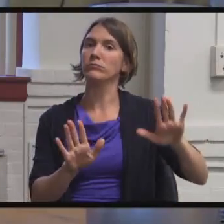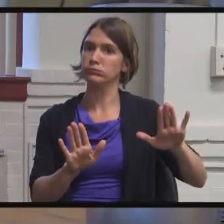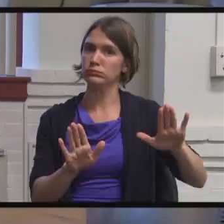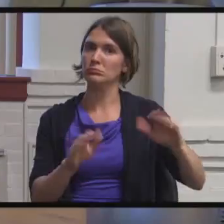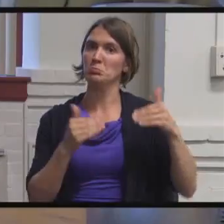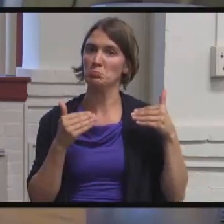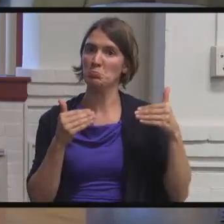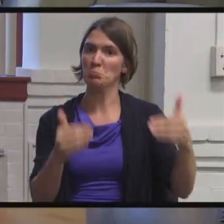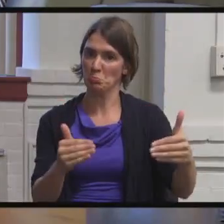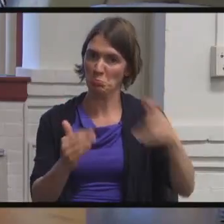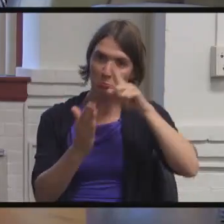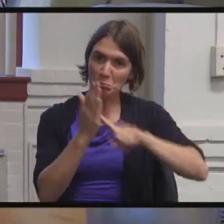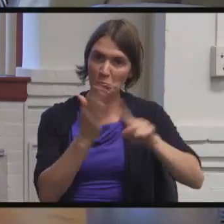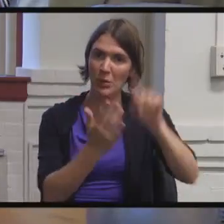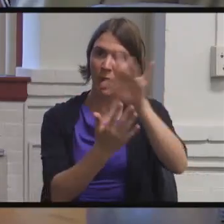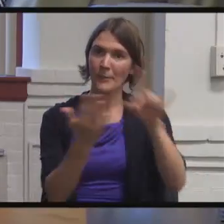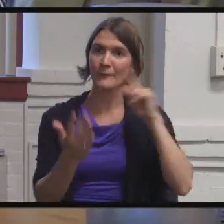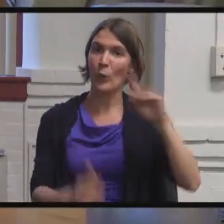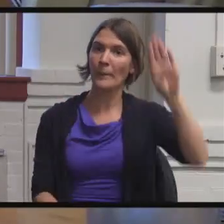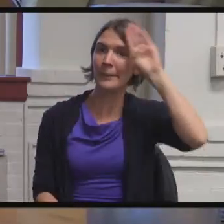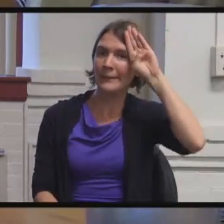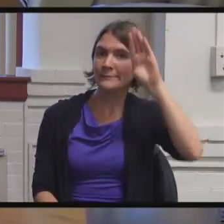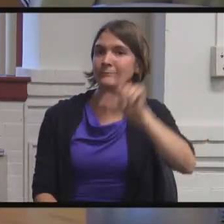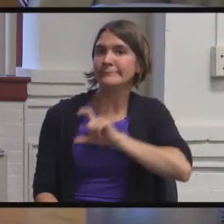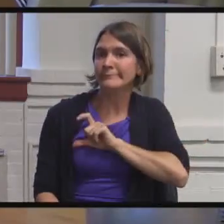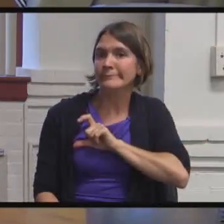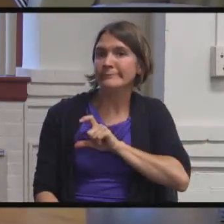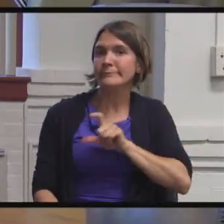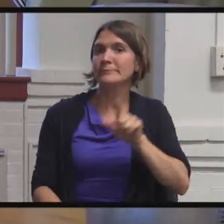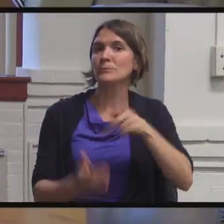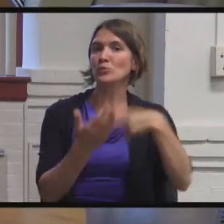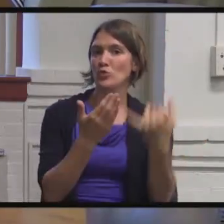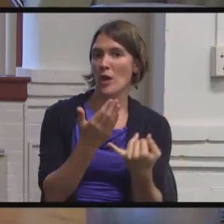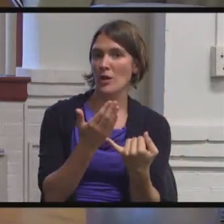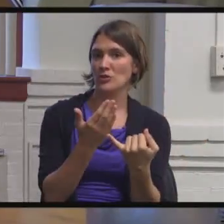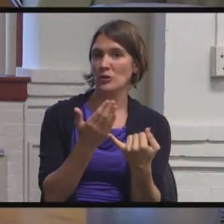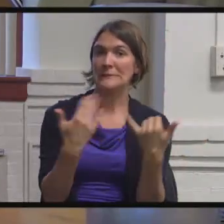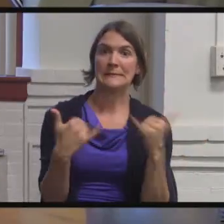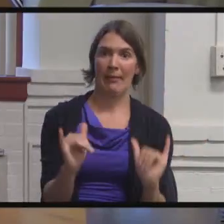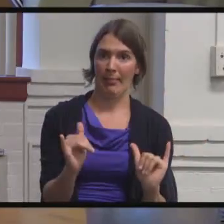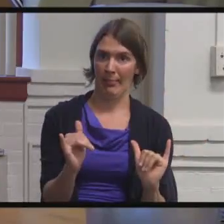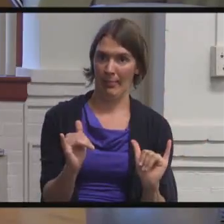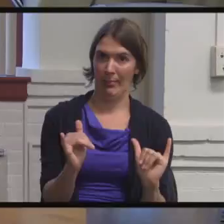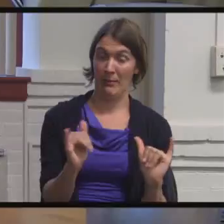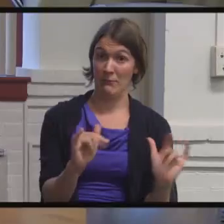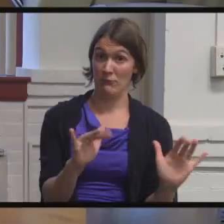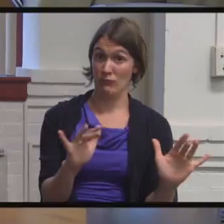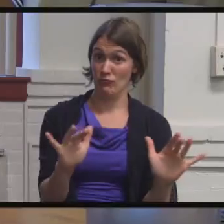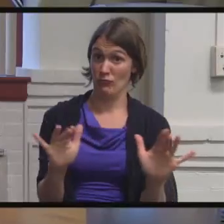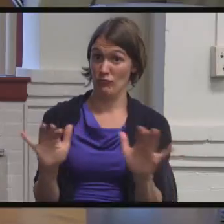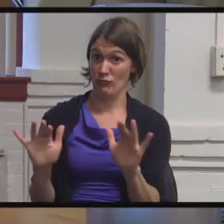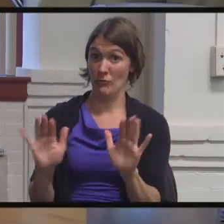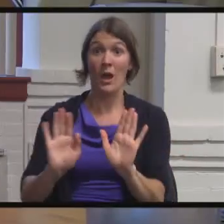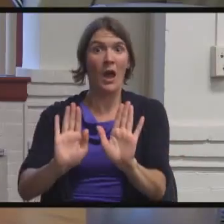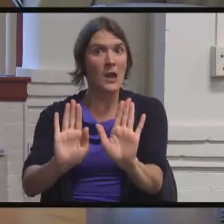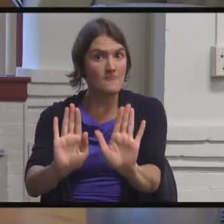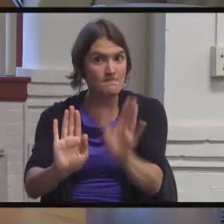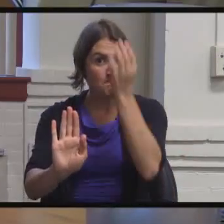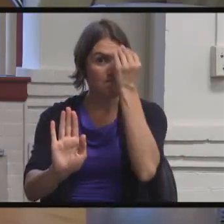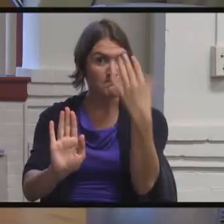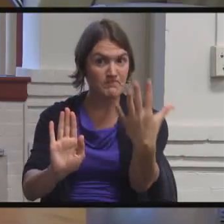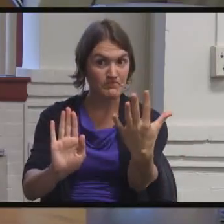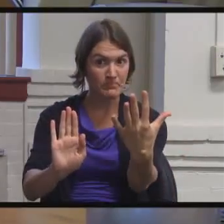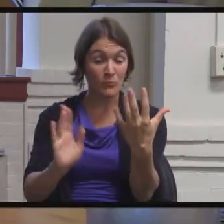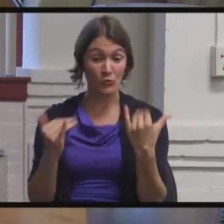forward with the police fire planning project. It is not possible at this